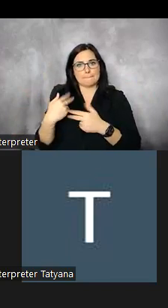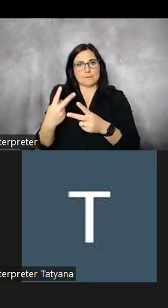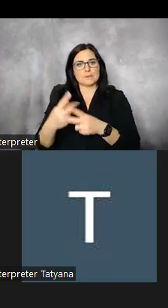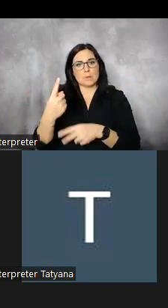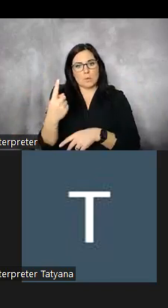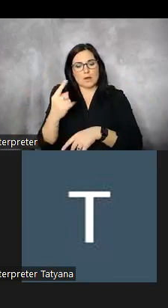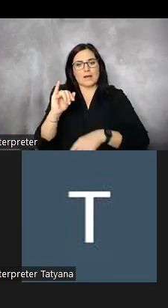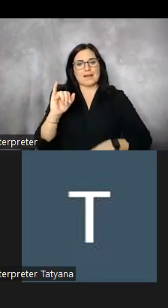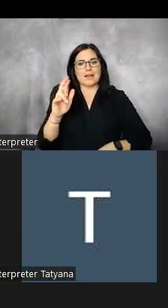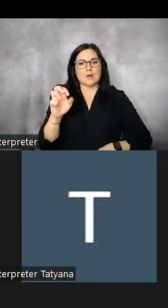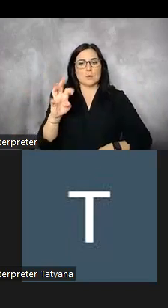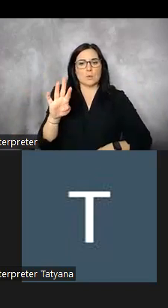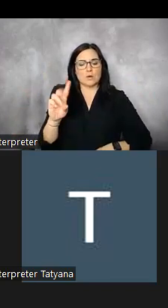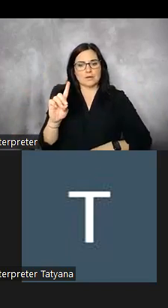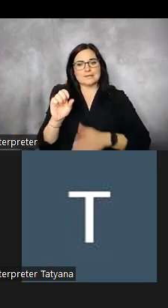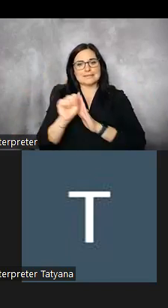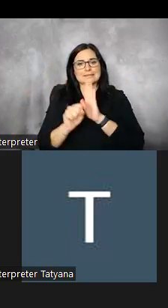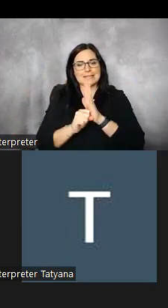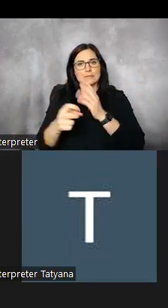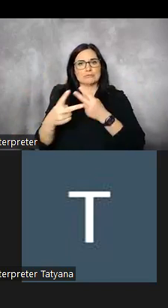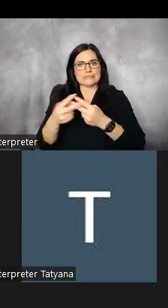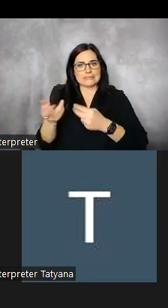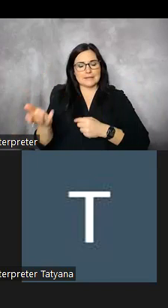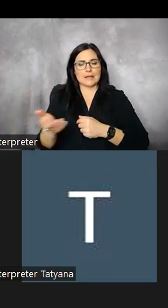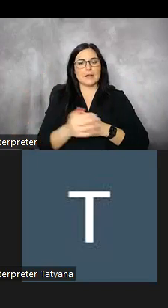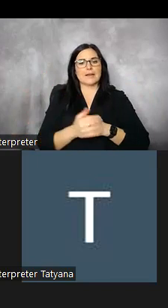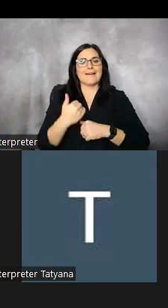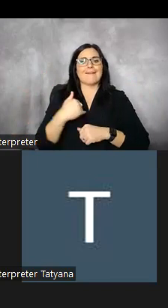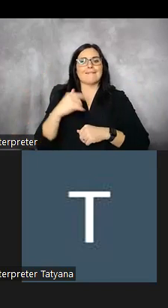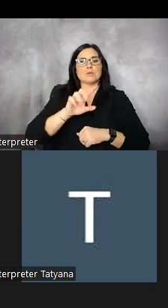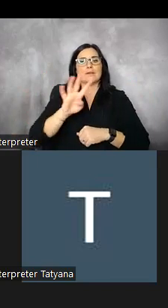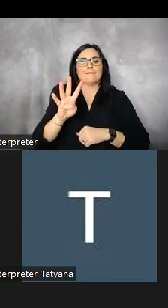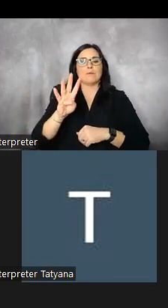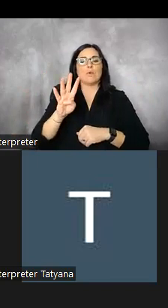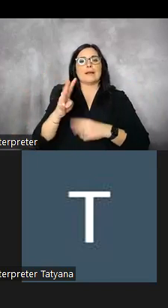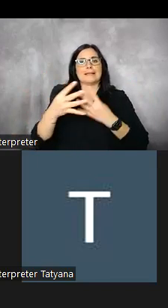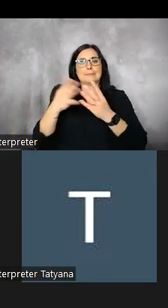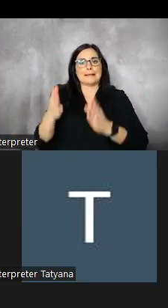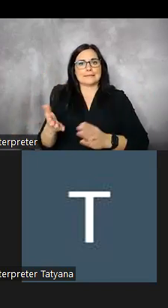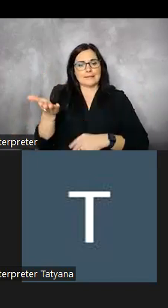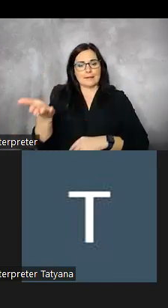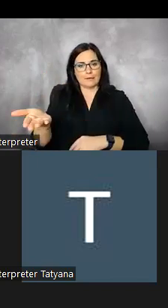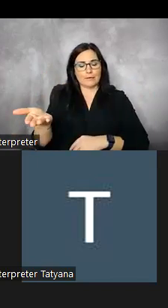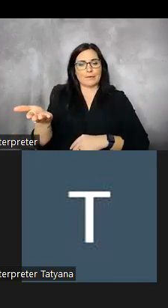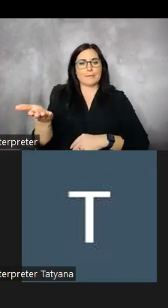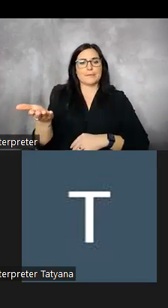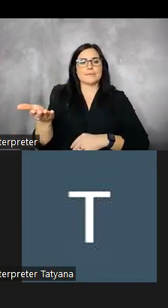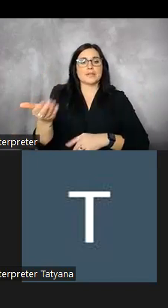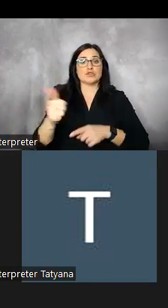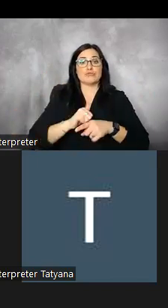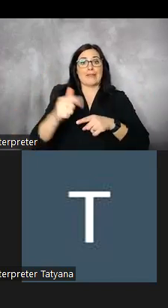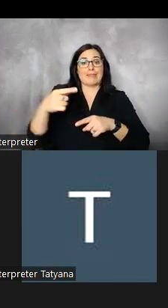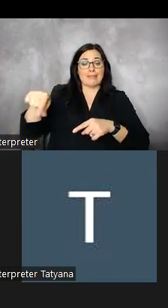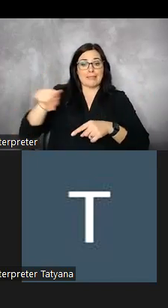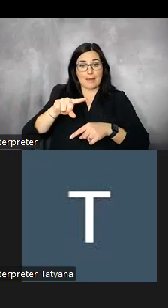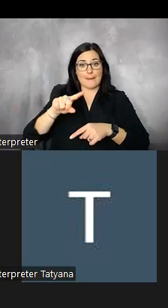Ironwood State Prison. We have 24 inmates there, and we actually train them